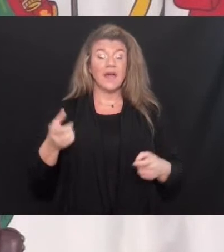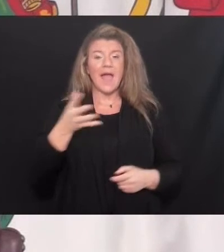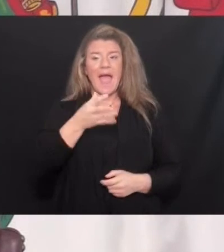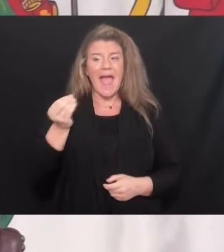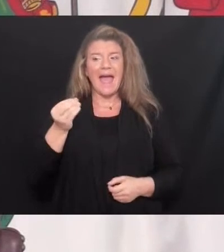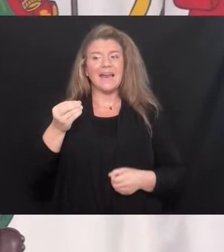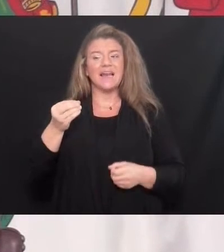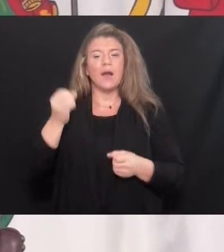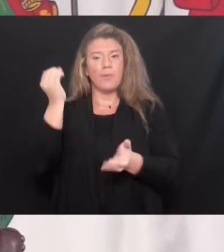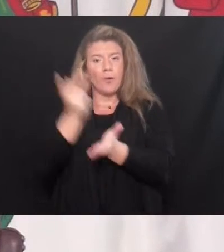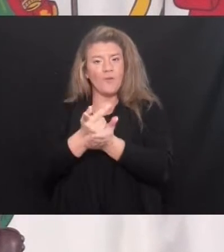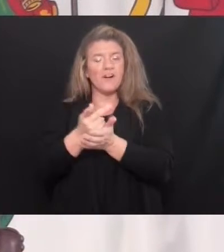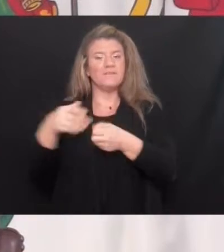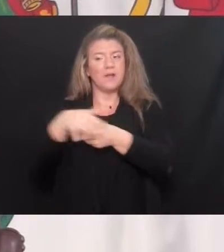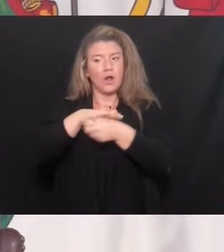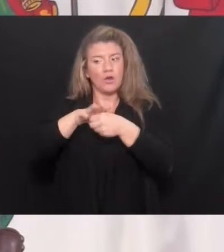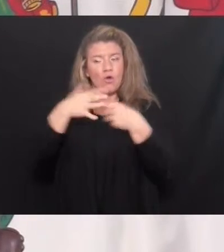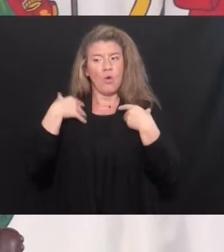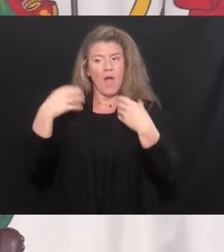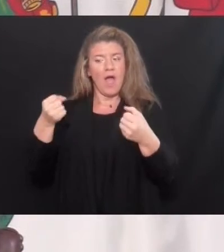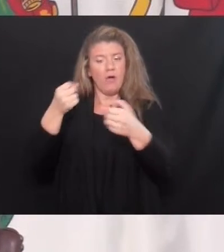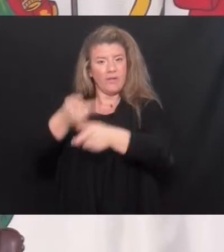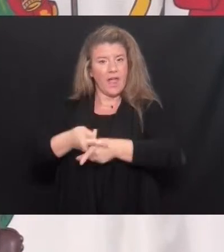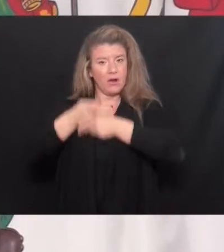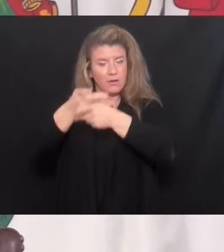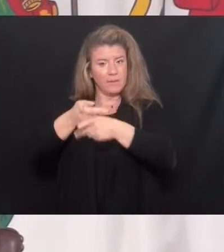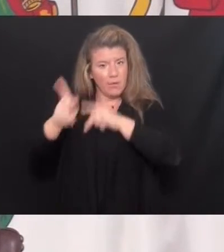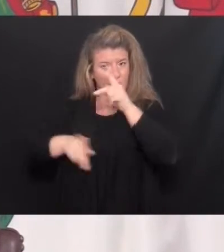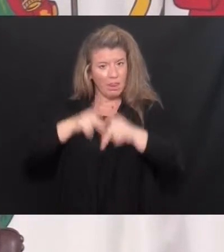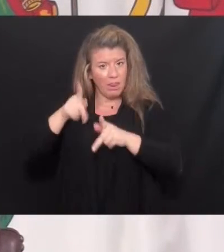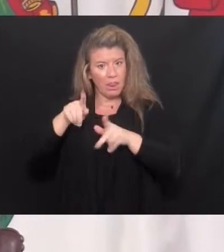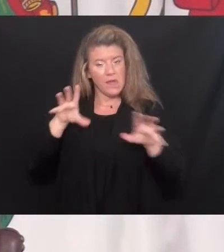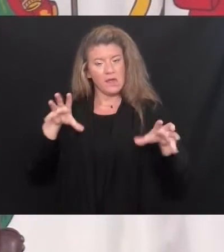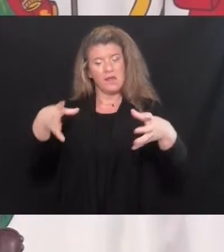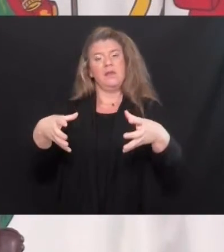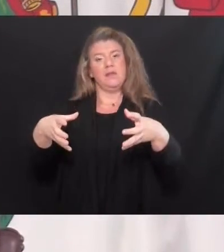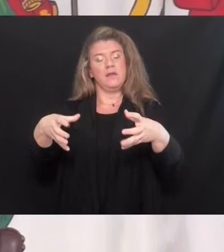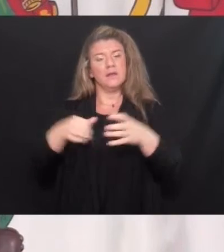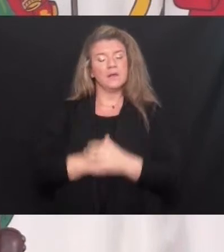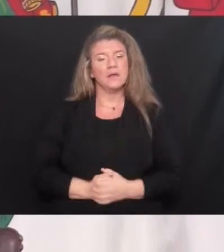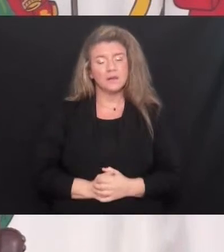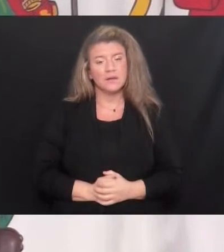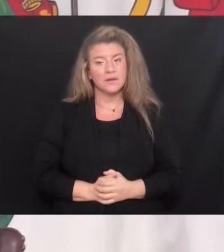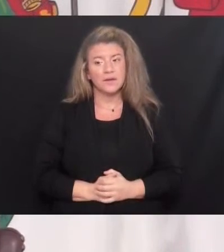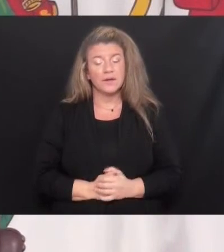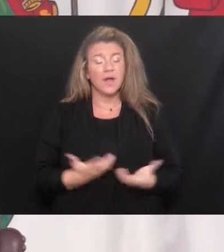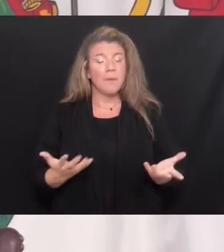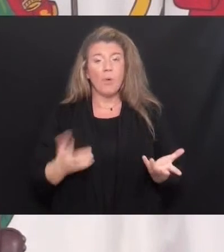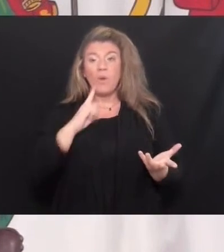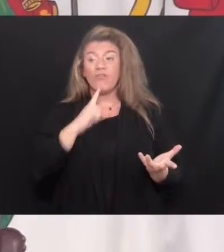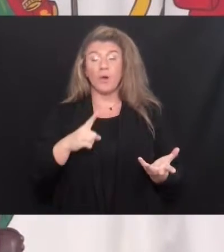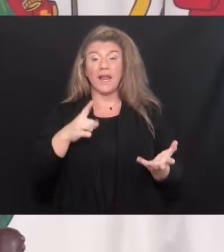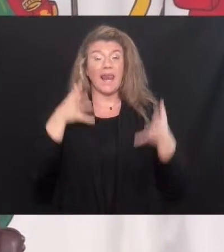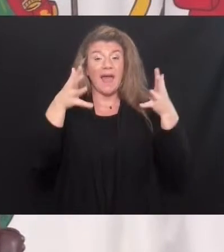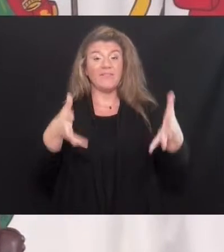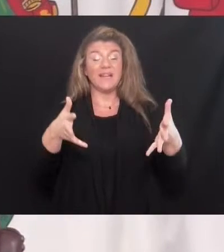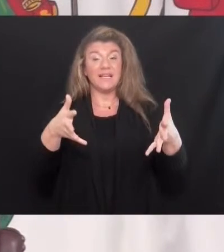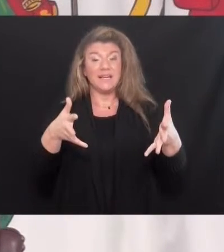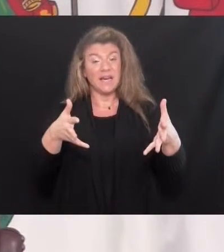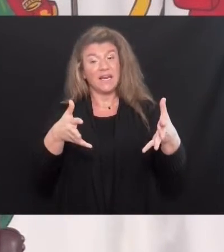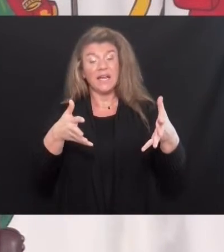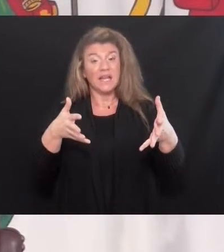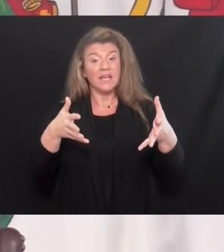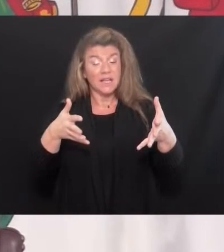along with approval from the local healthcare people. But we've just really left it to the